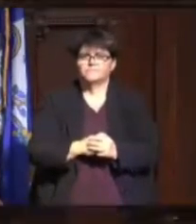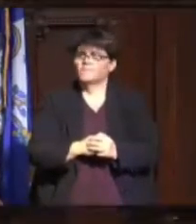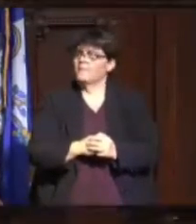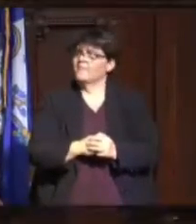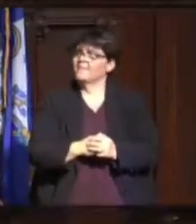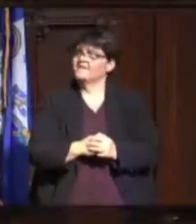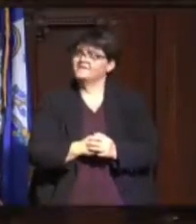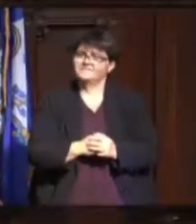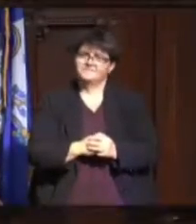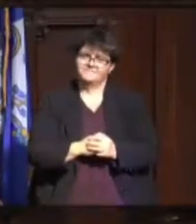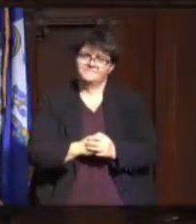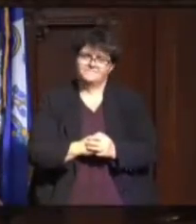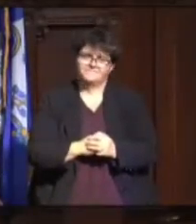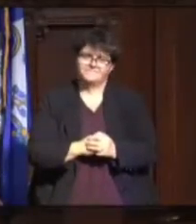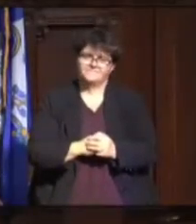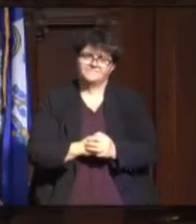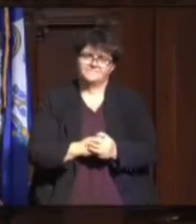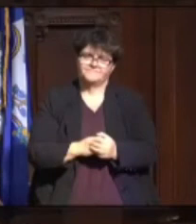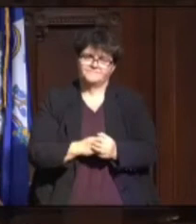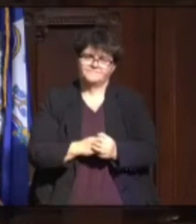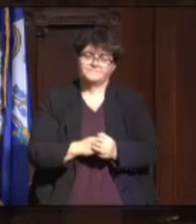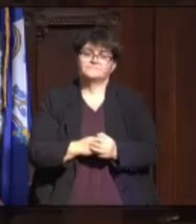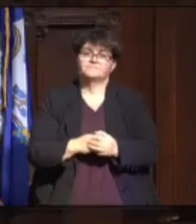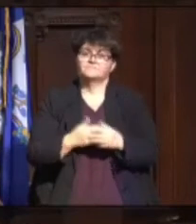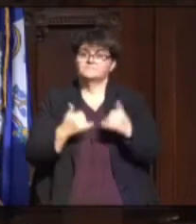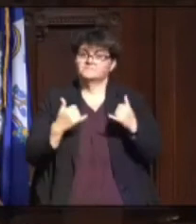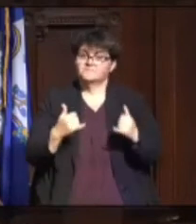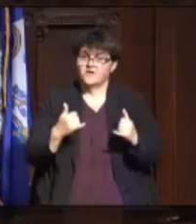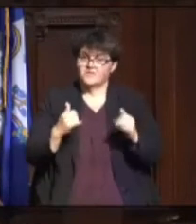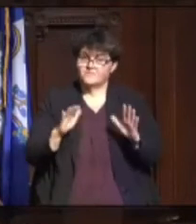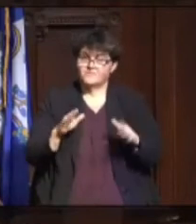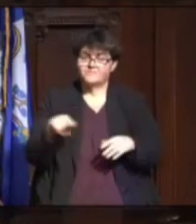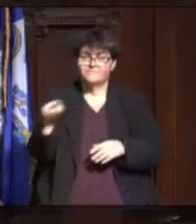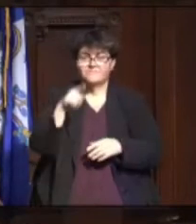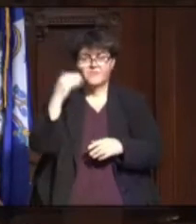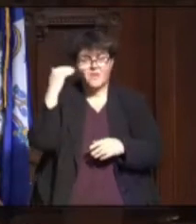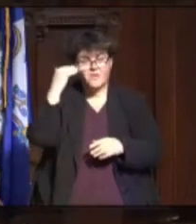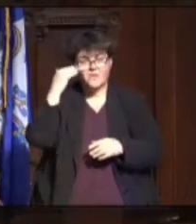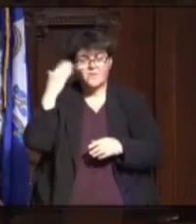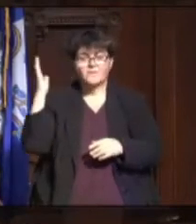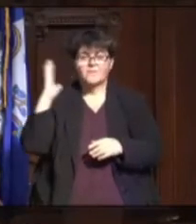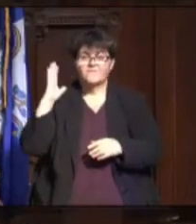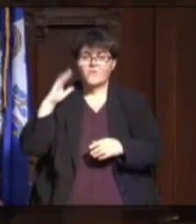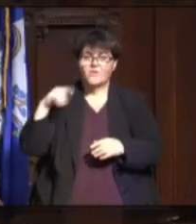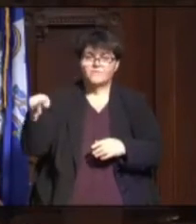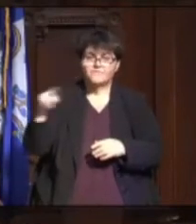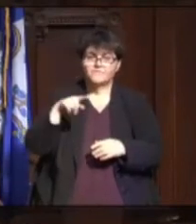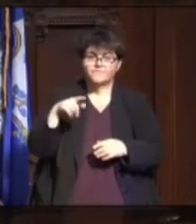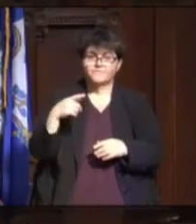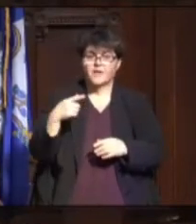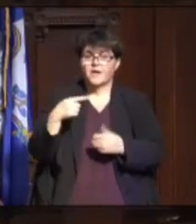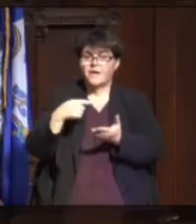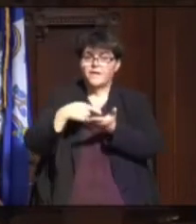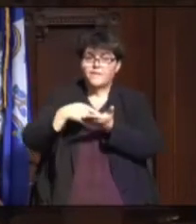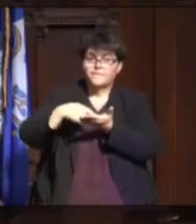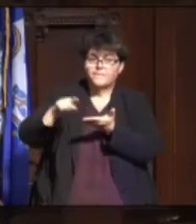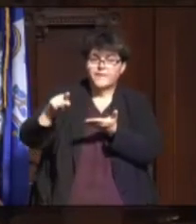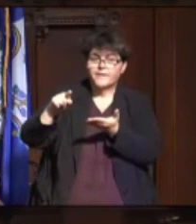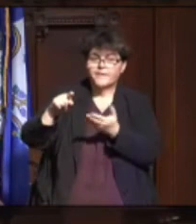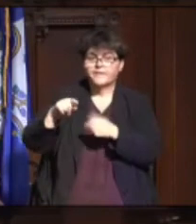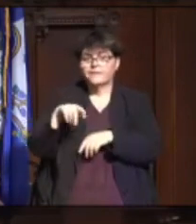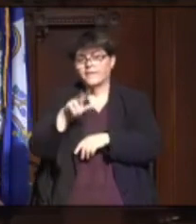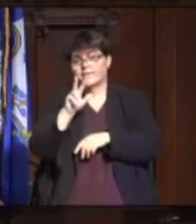Look, we currently tax families for 3% of their first $20,000 in income and 5% of their income up to